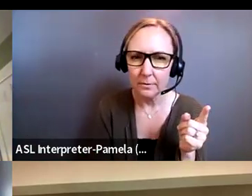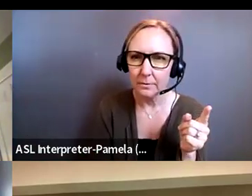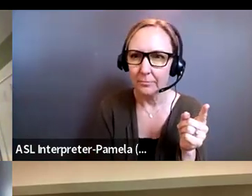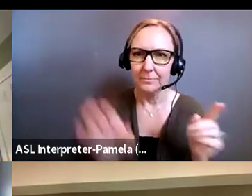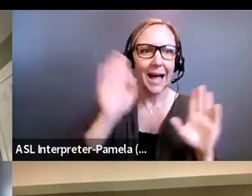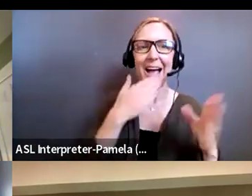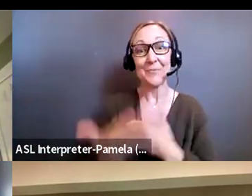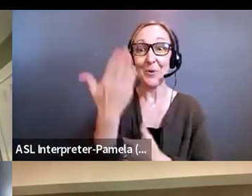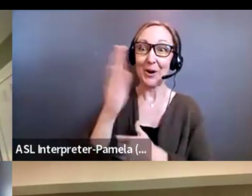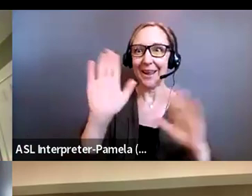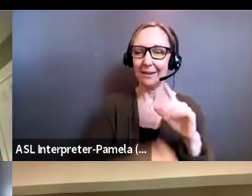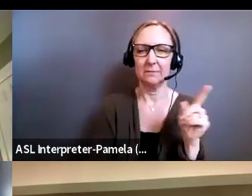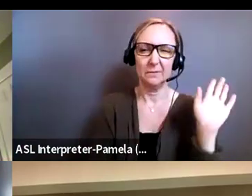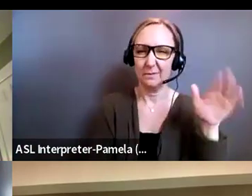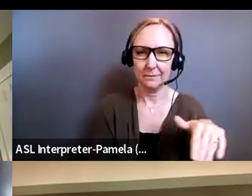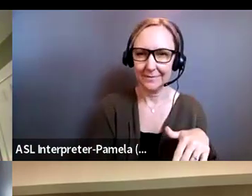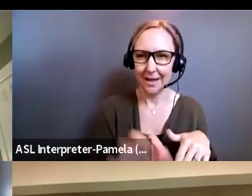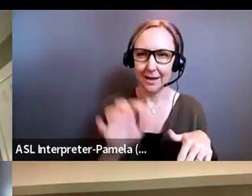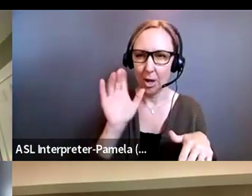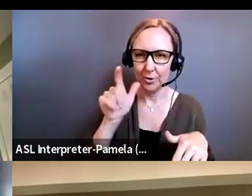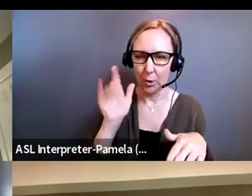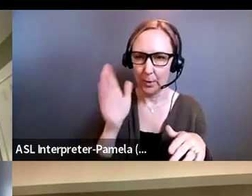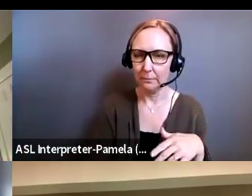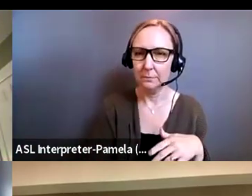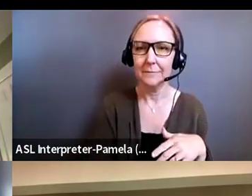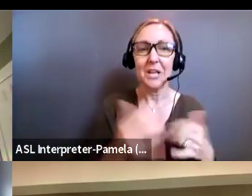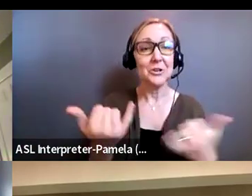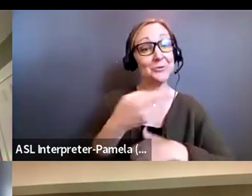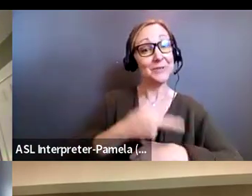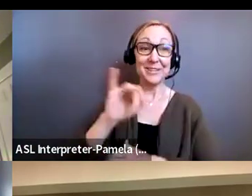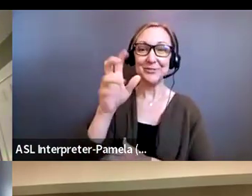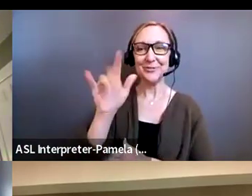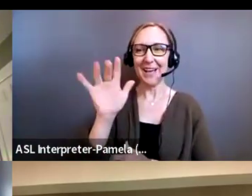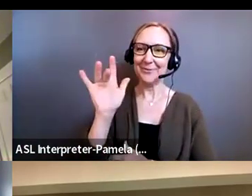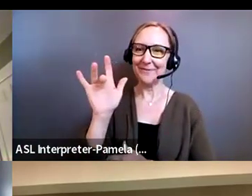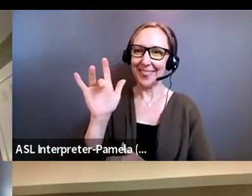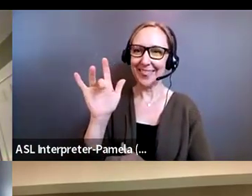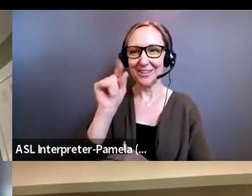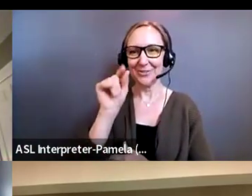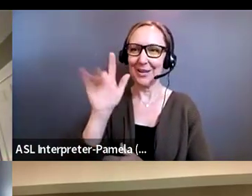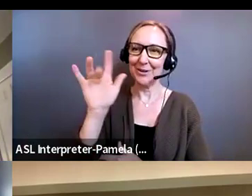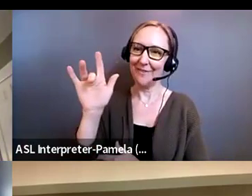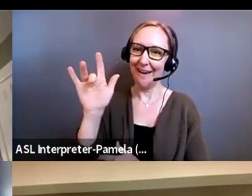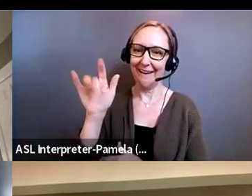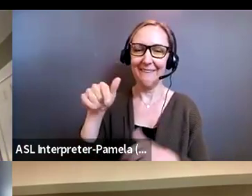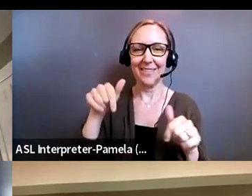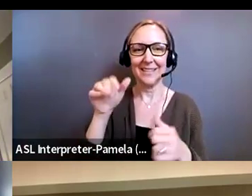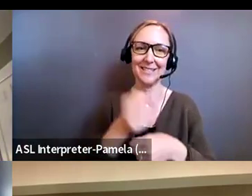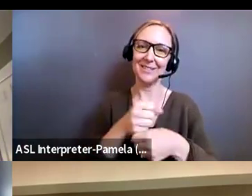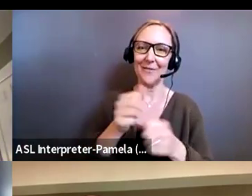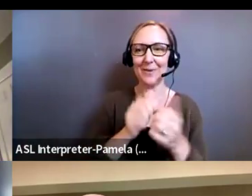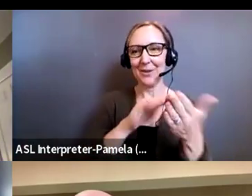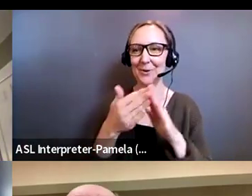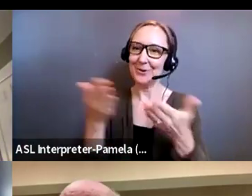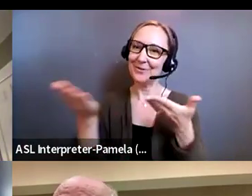Hi, good morning, And folks. Today is July 25th, 2025. This is Coffee with